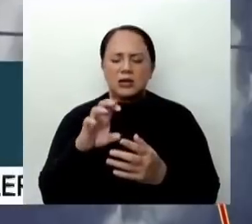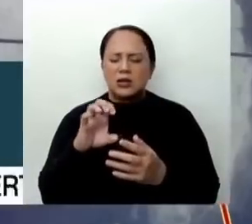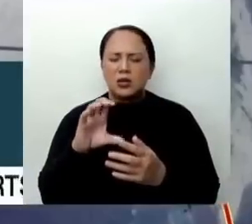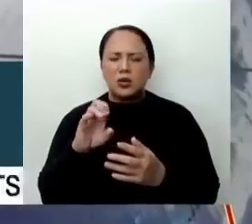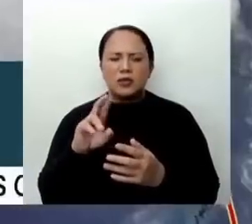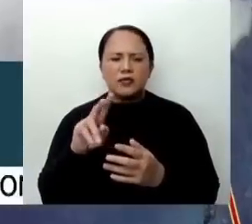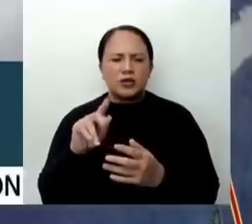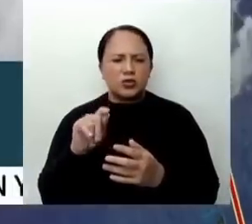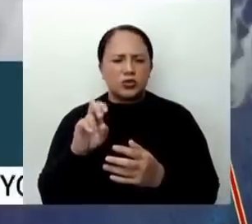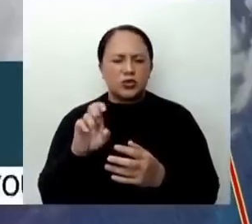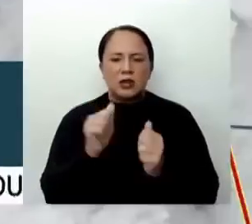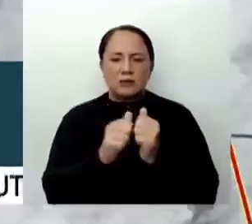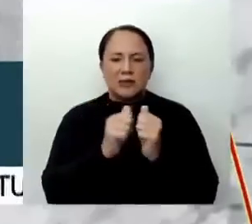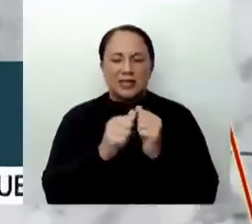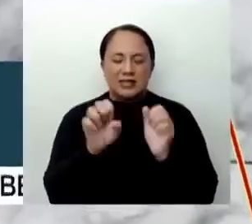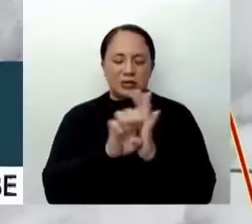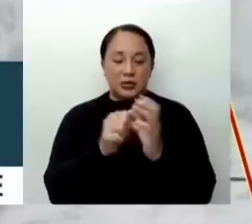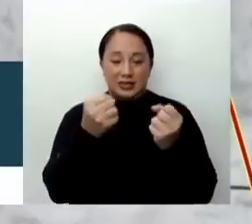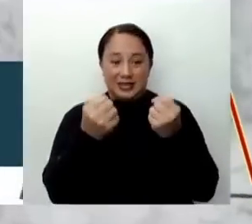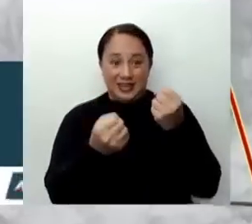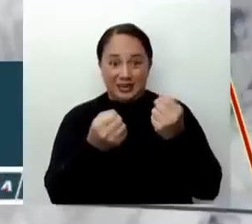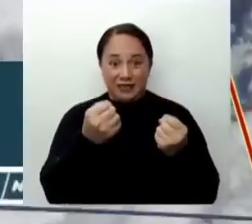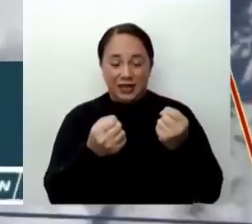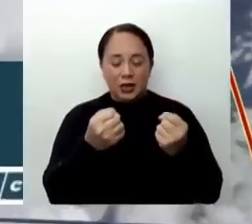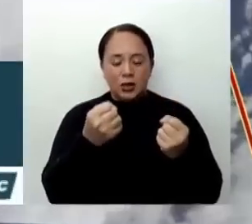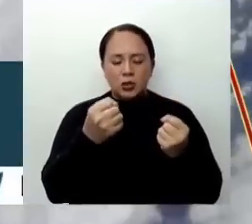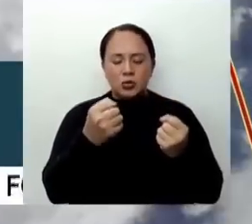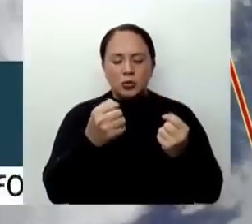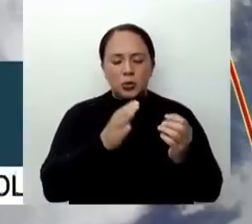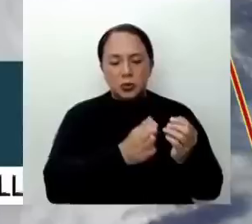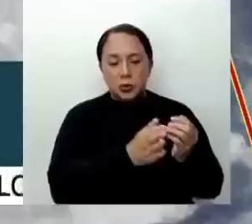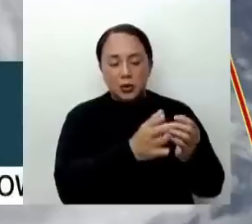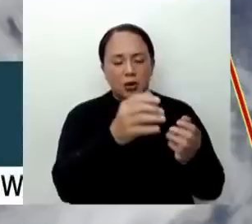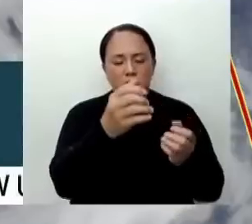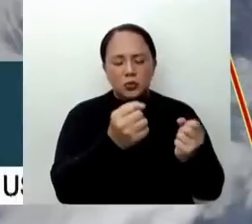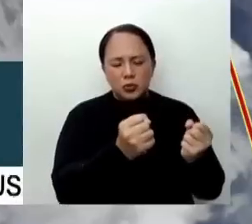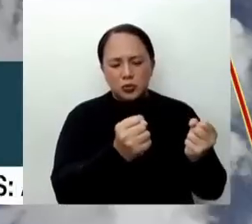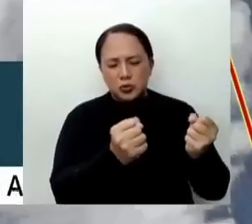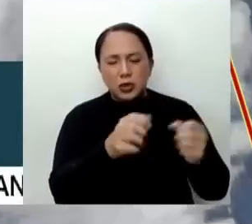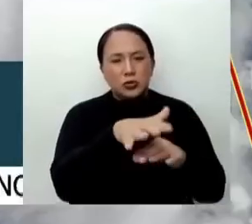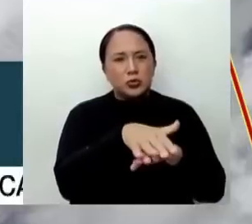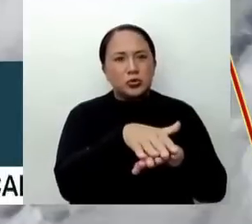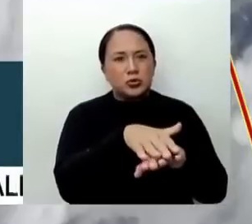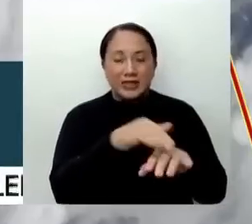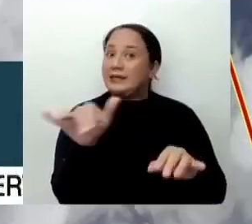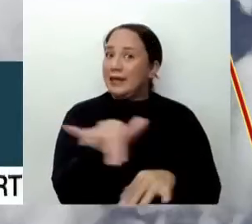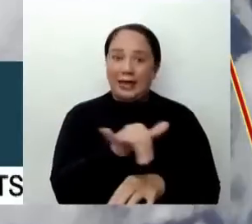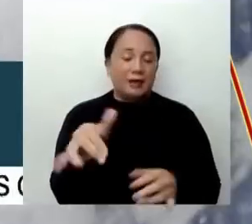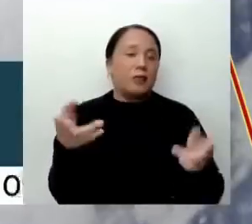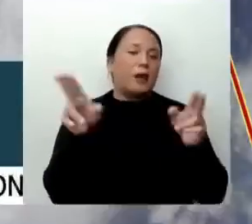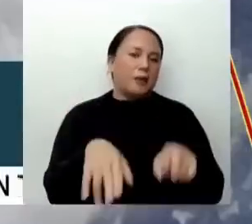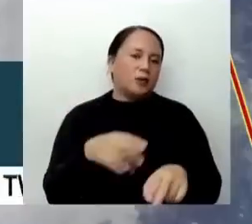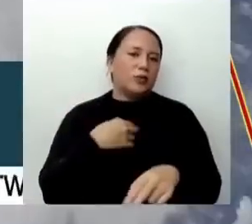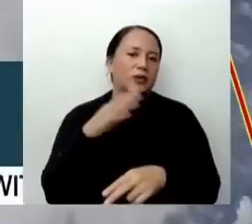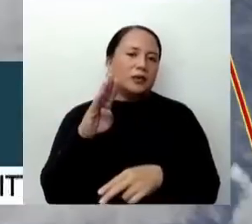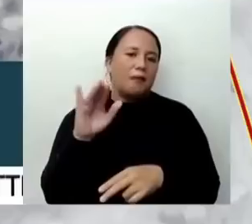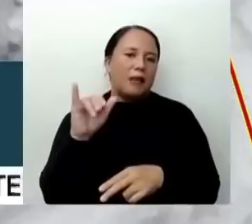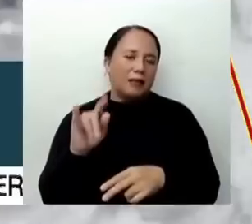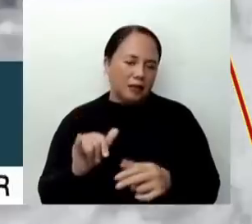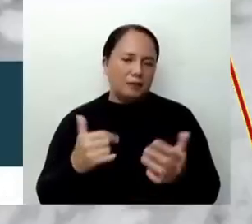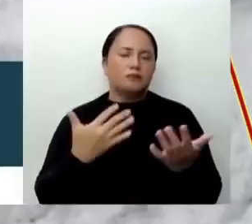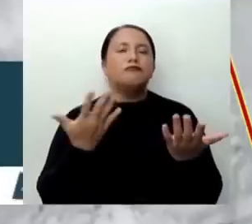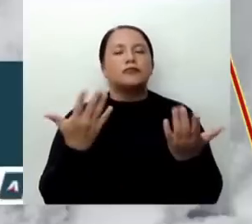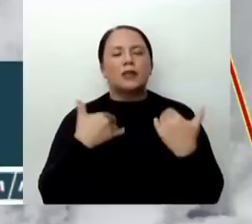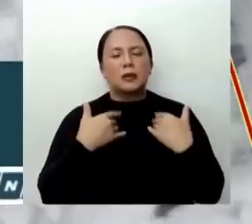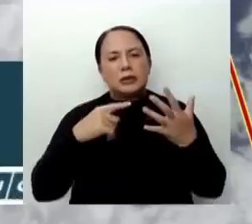you're driving, you tend to slow down when you're hitting curbs. Okay. So this is what's going to happen with Betty in the coming days, especially it's already started.